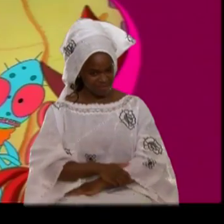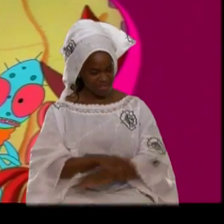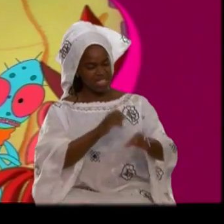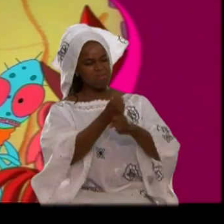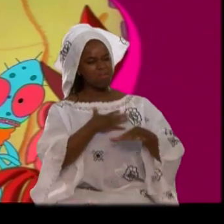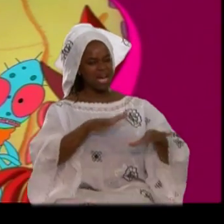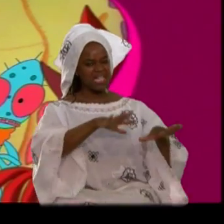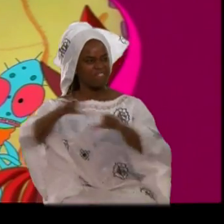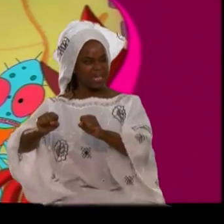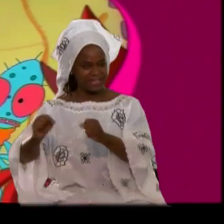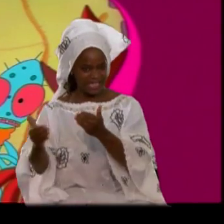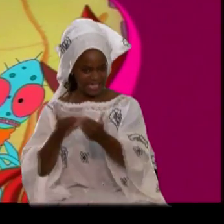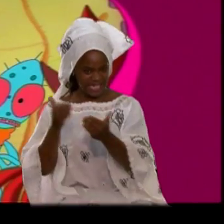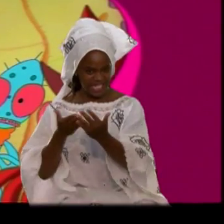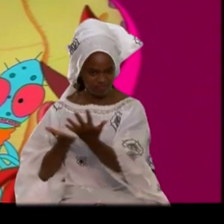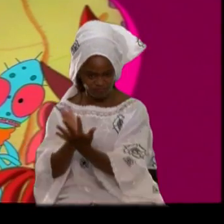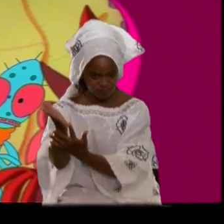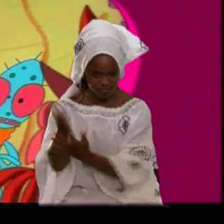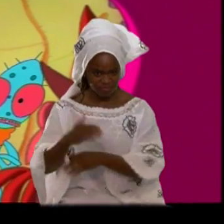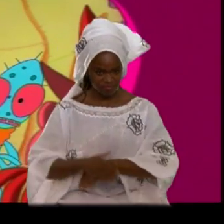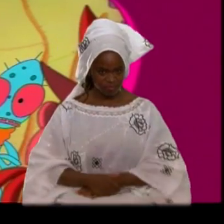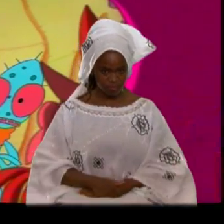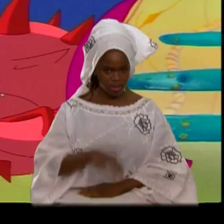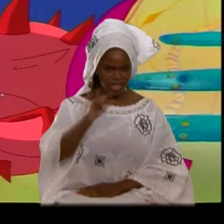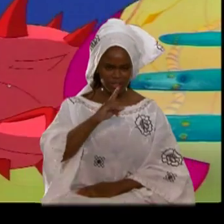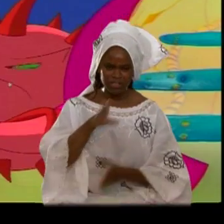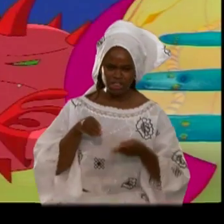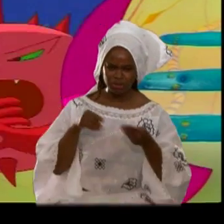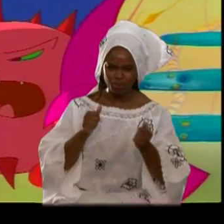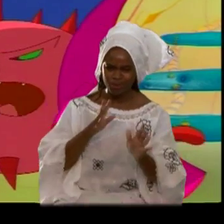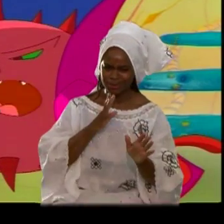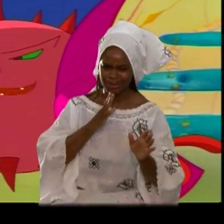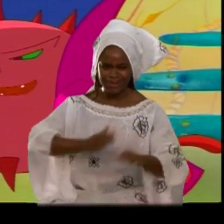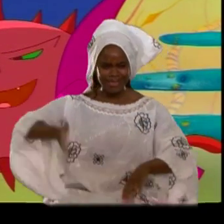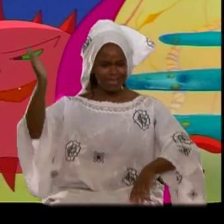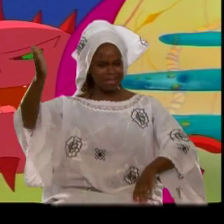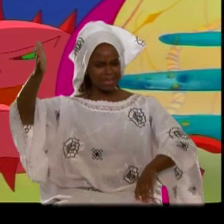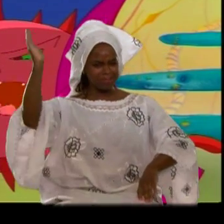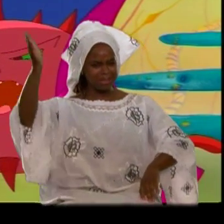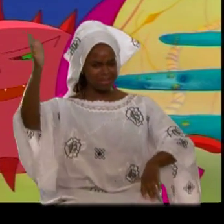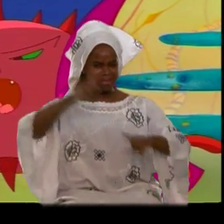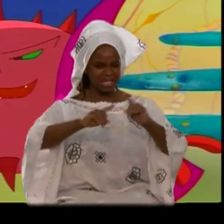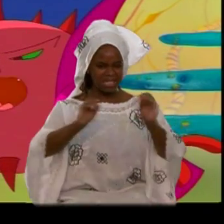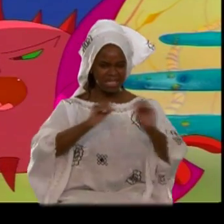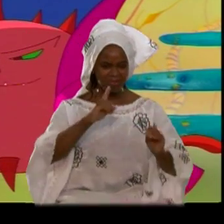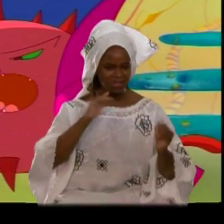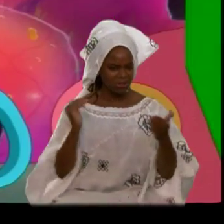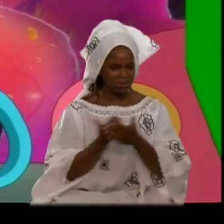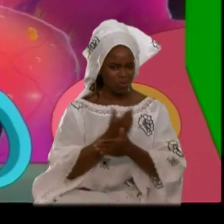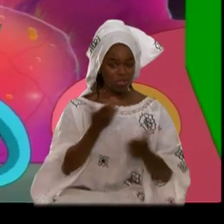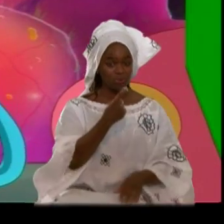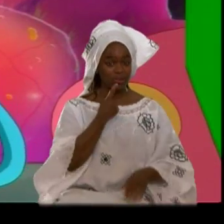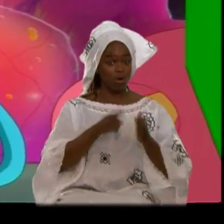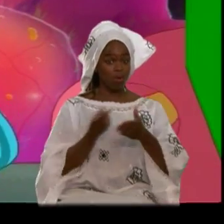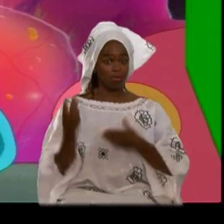you're saying. Once inside a human being's body, what do you do then? I've come to the conclusion that the human being